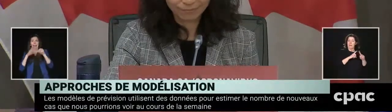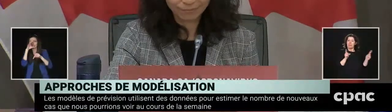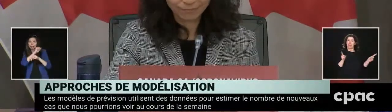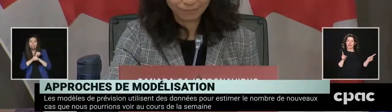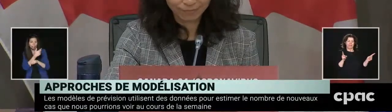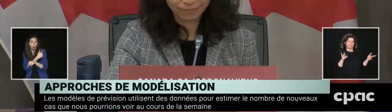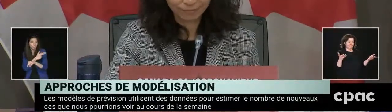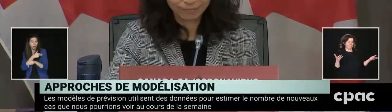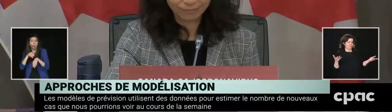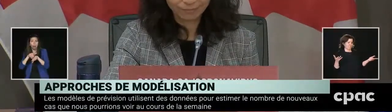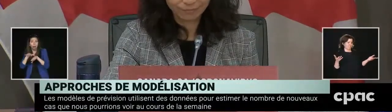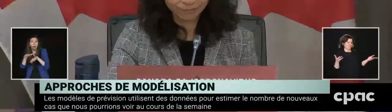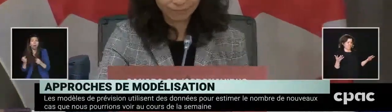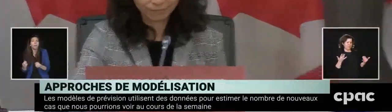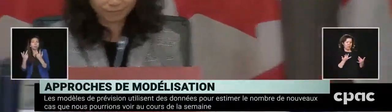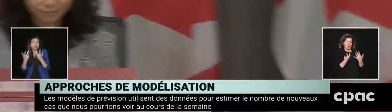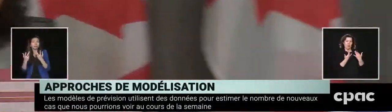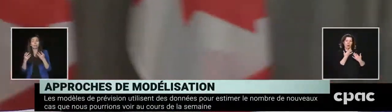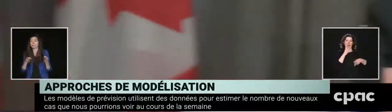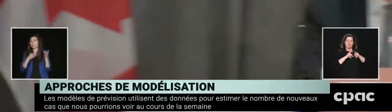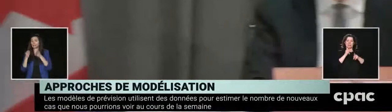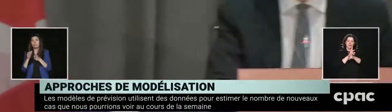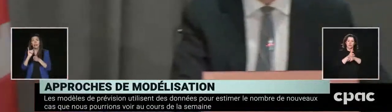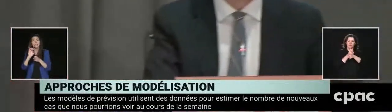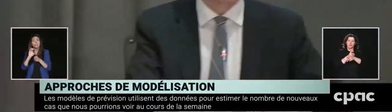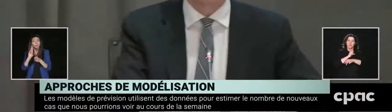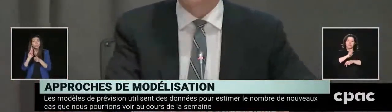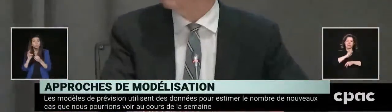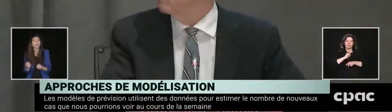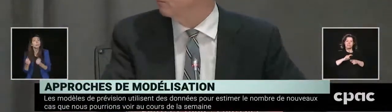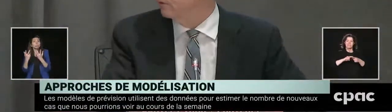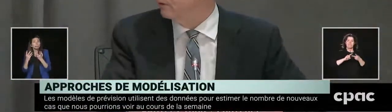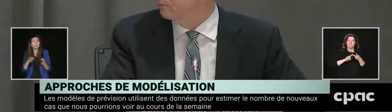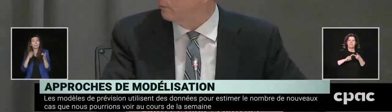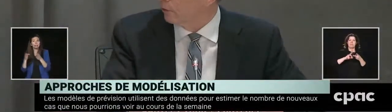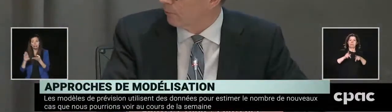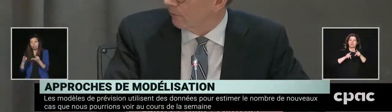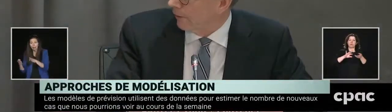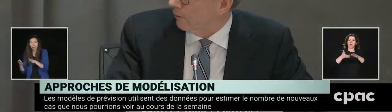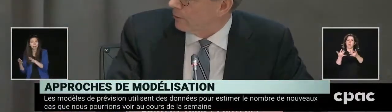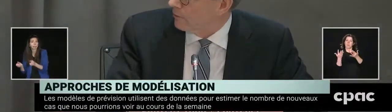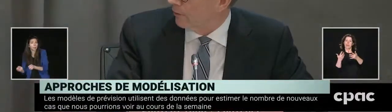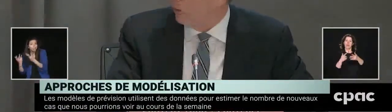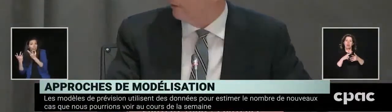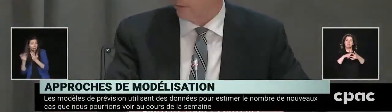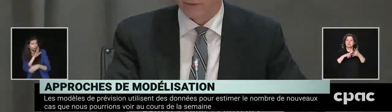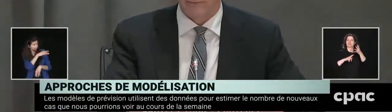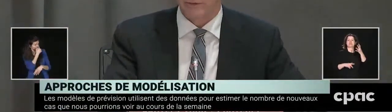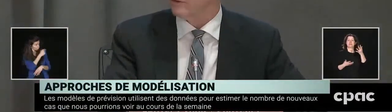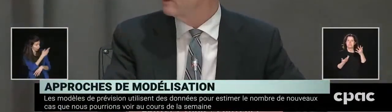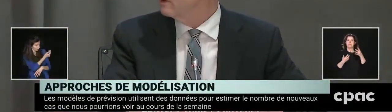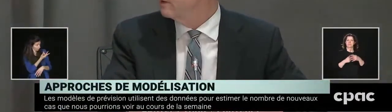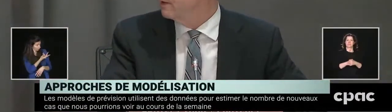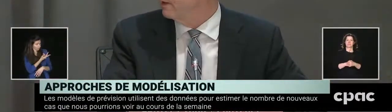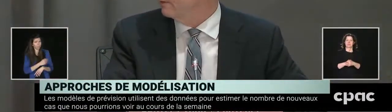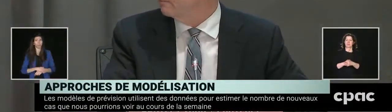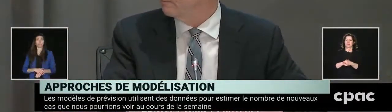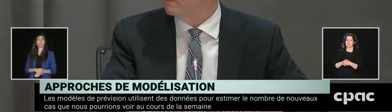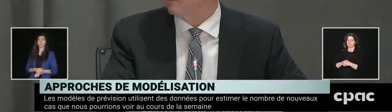or the deaths. We will certainly work to provide those